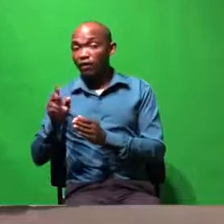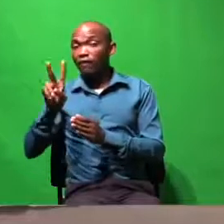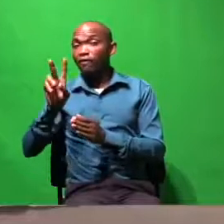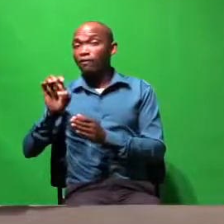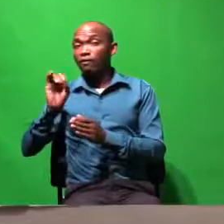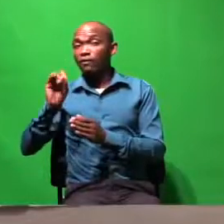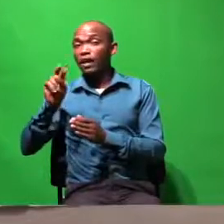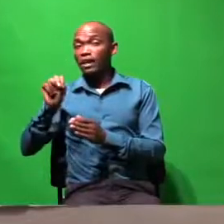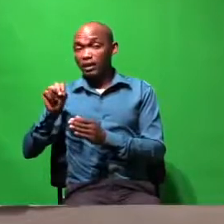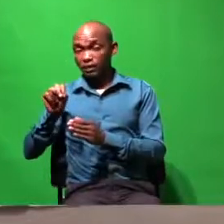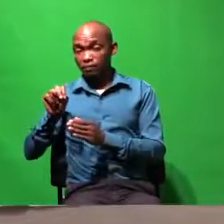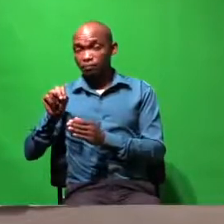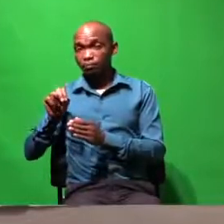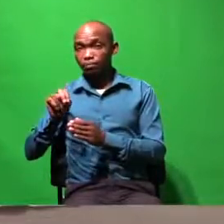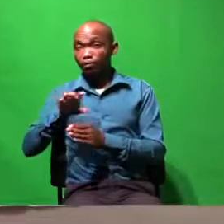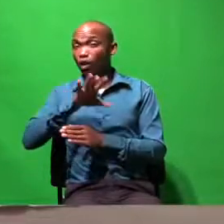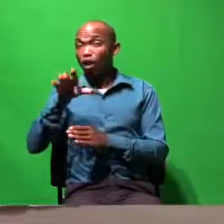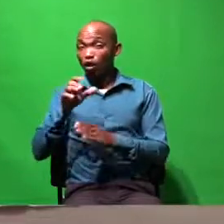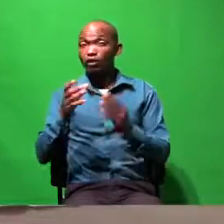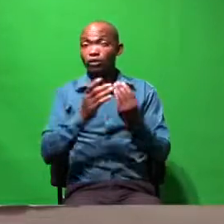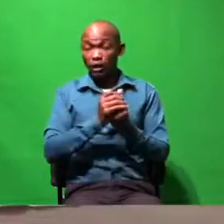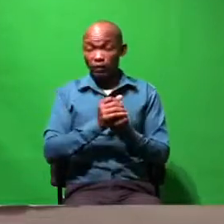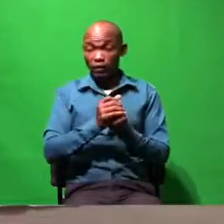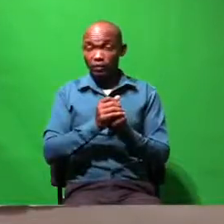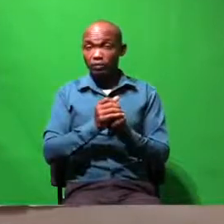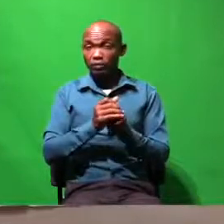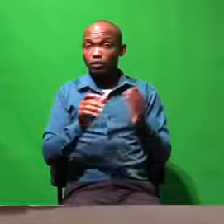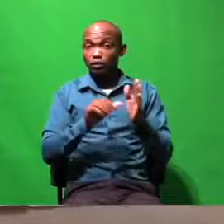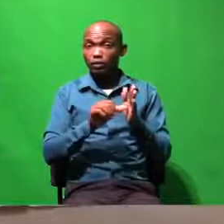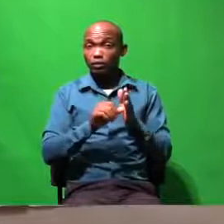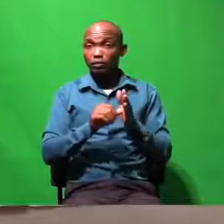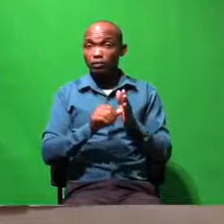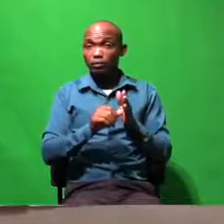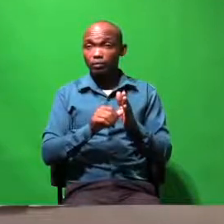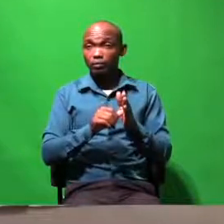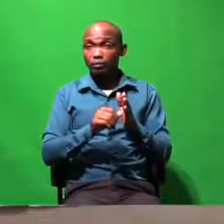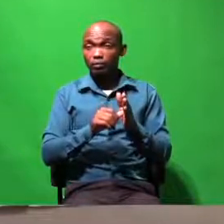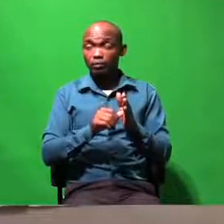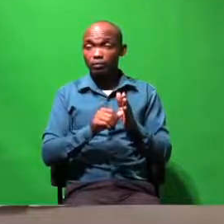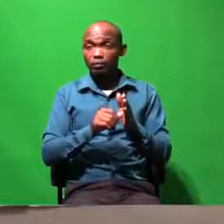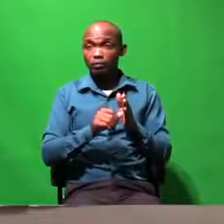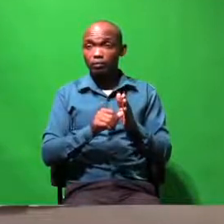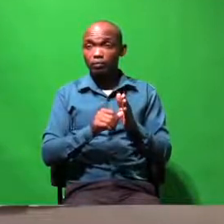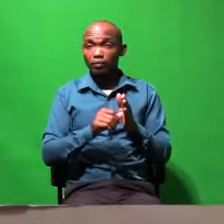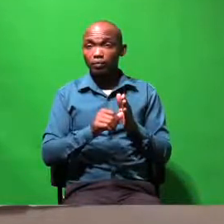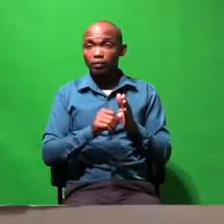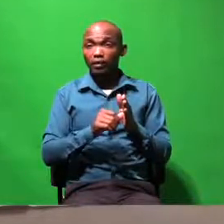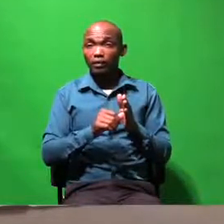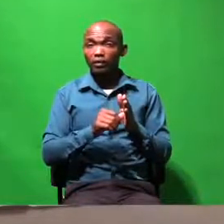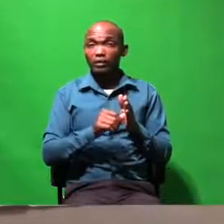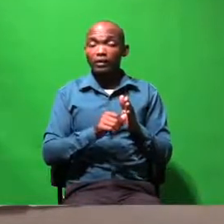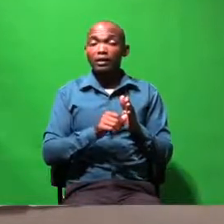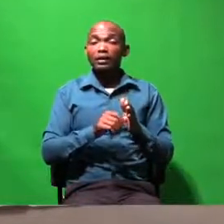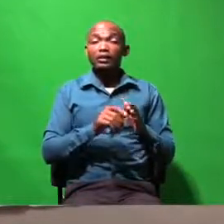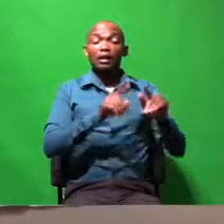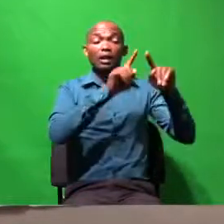vein. Together, are we together, students? Thank you. And right subclavian vein